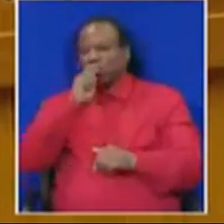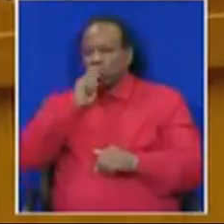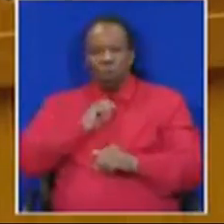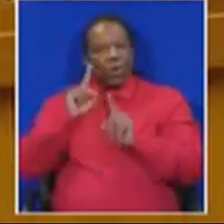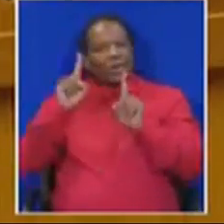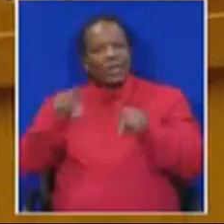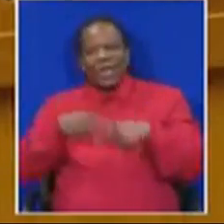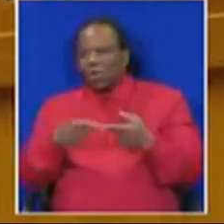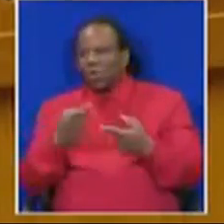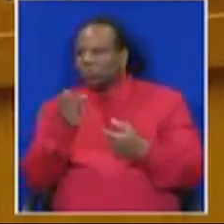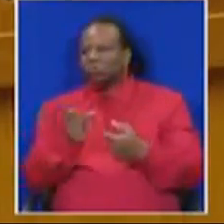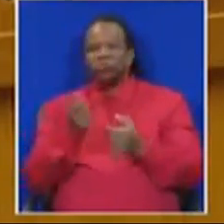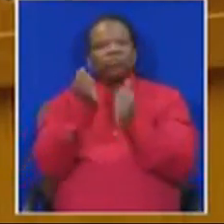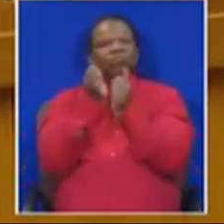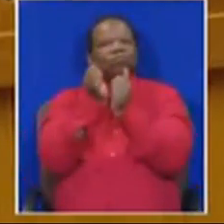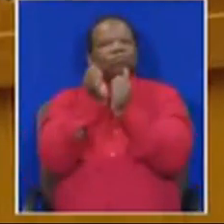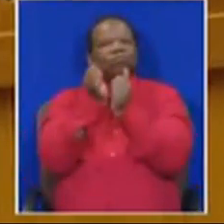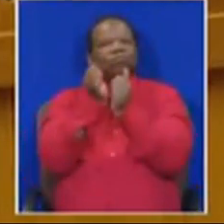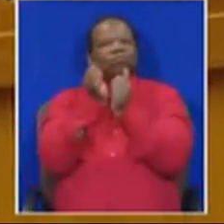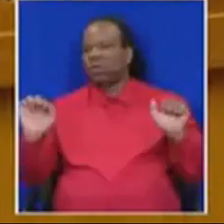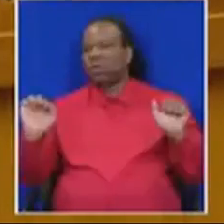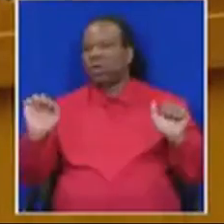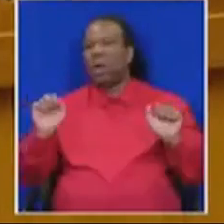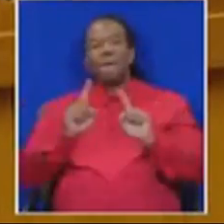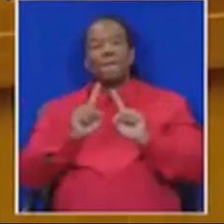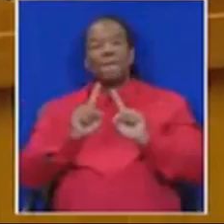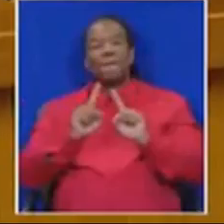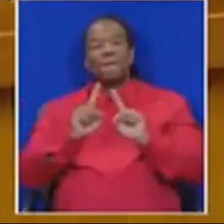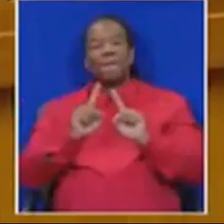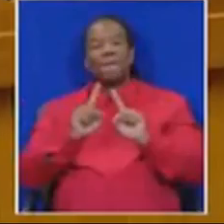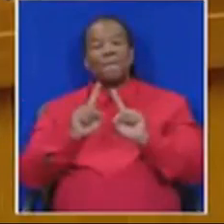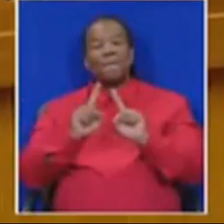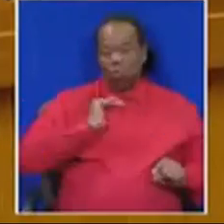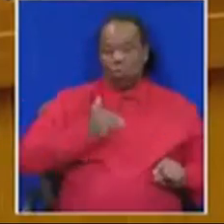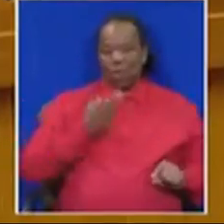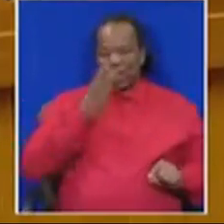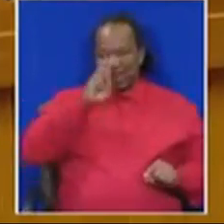no nation can be free until its women are also free.